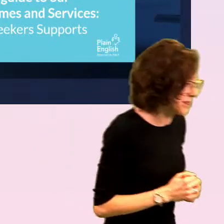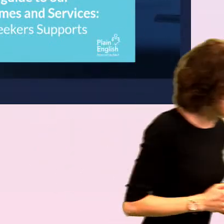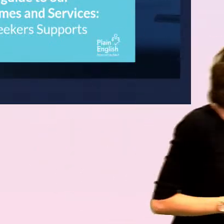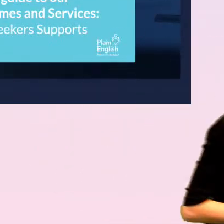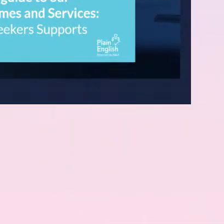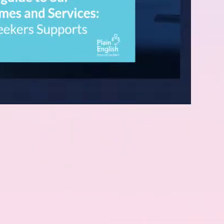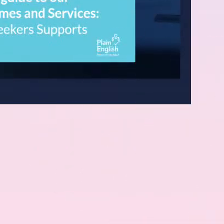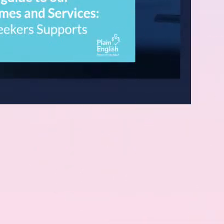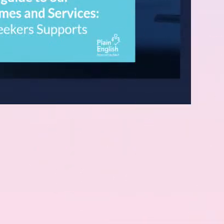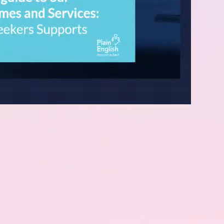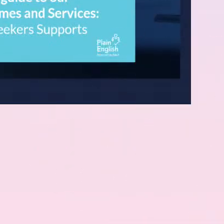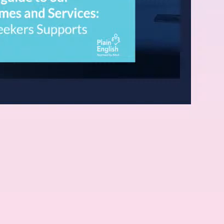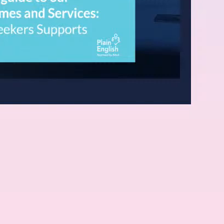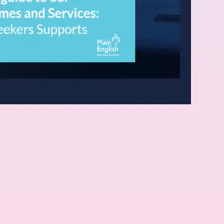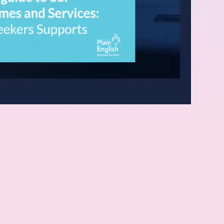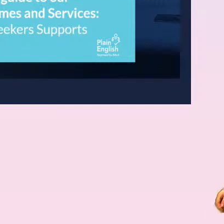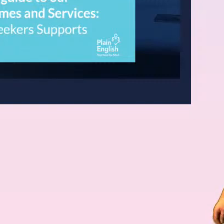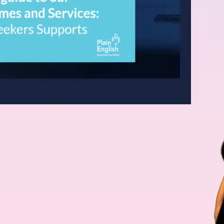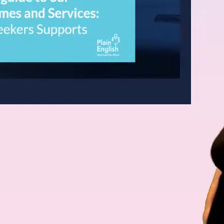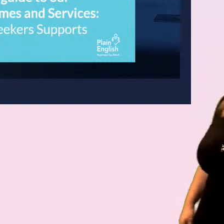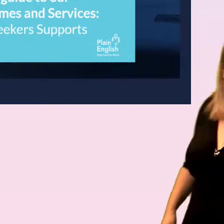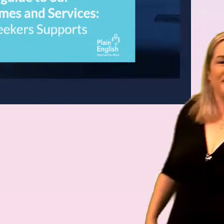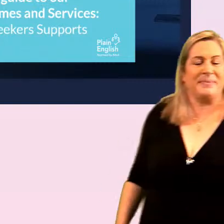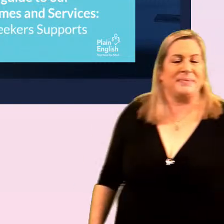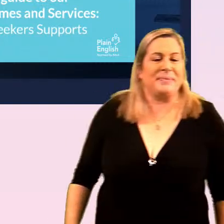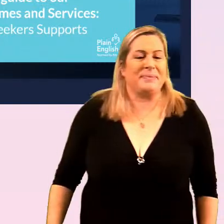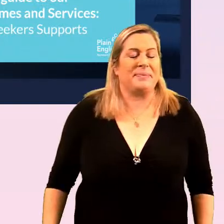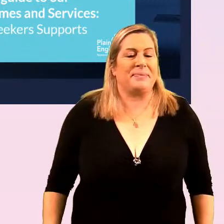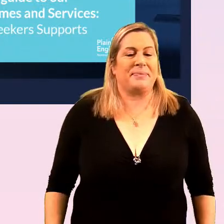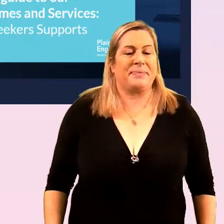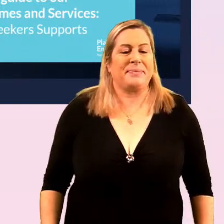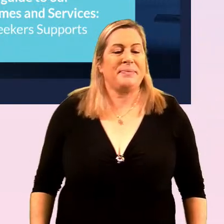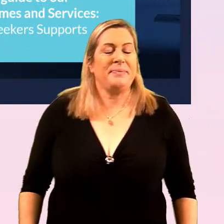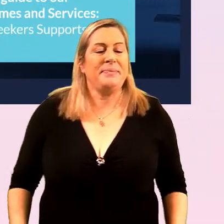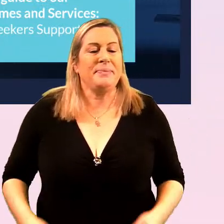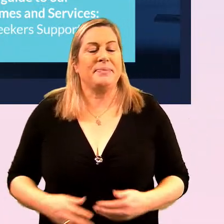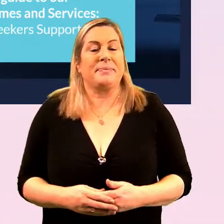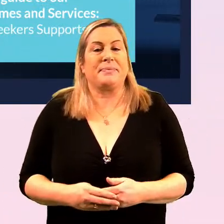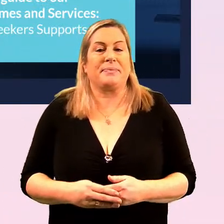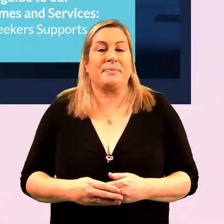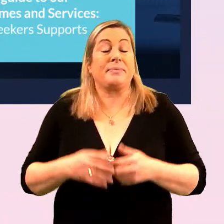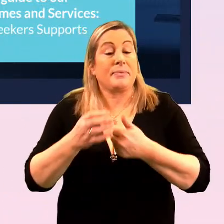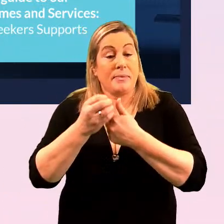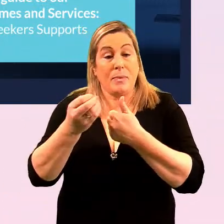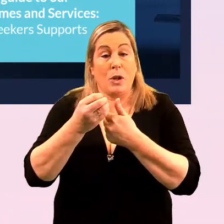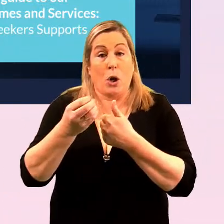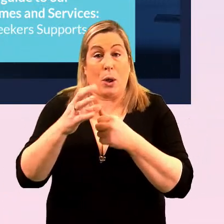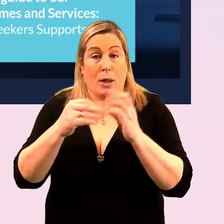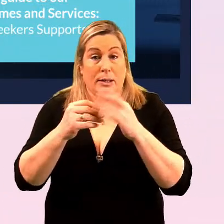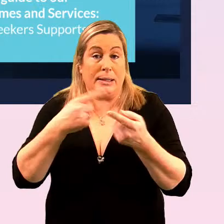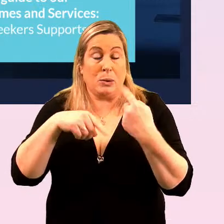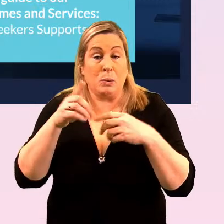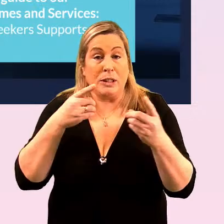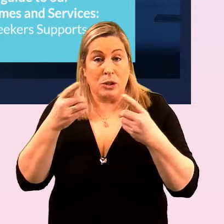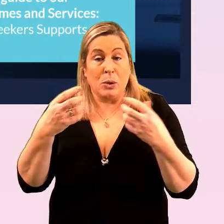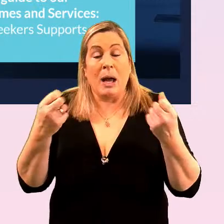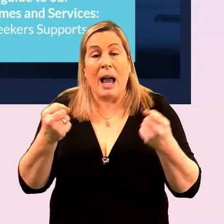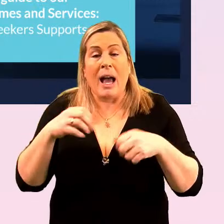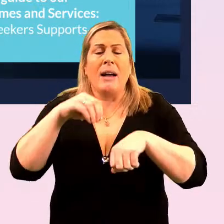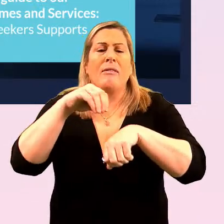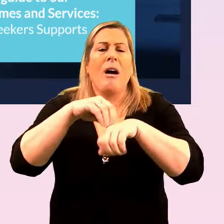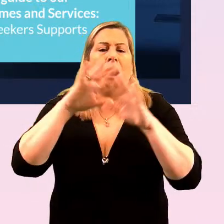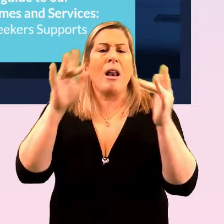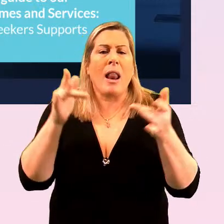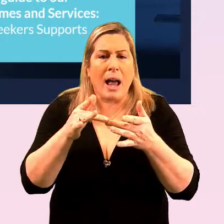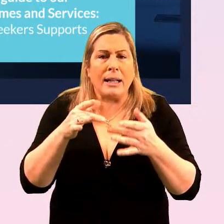Great, thanks very much. So the other thing that we do is that we have online a benefits of work